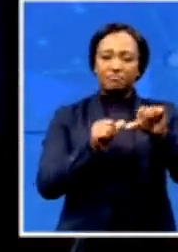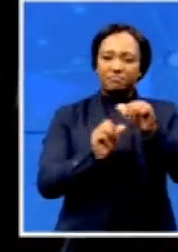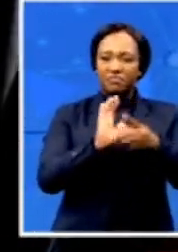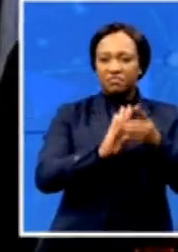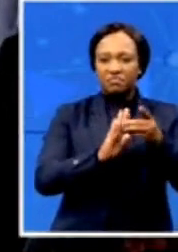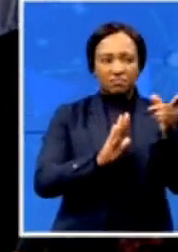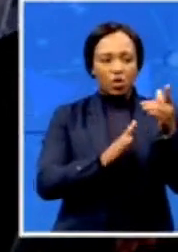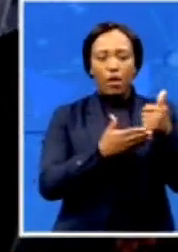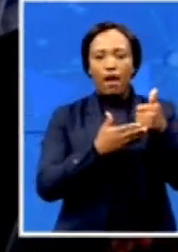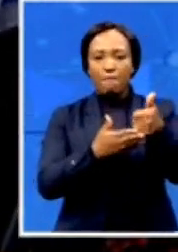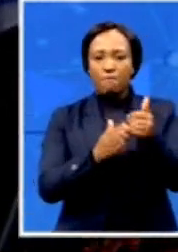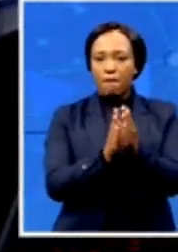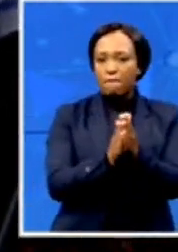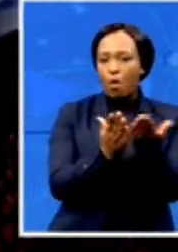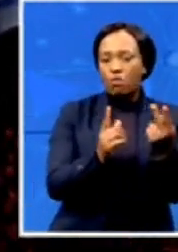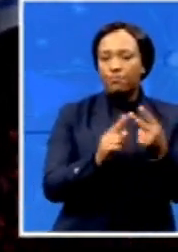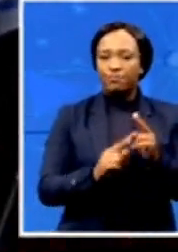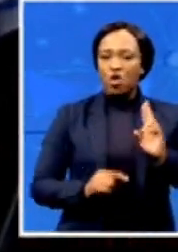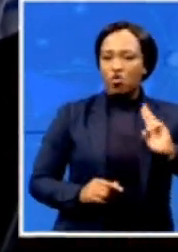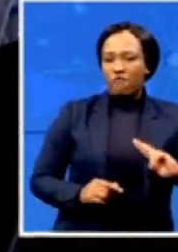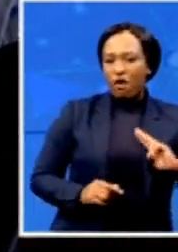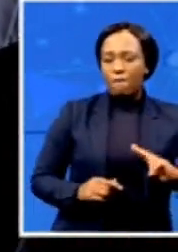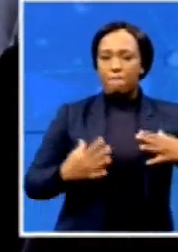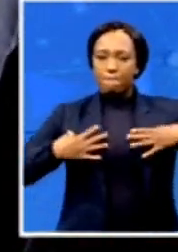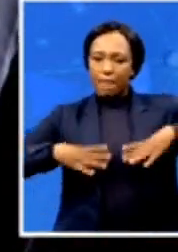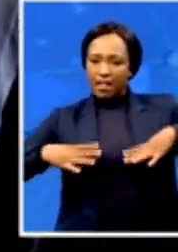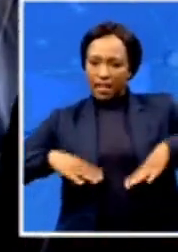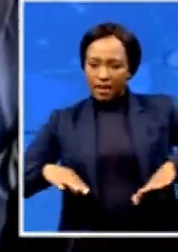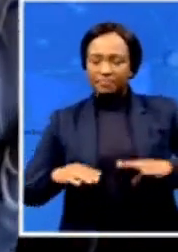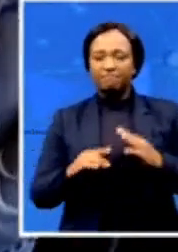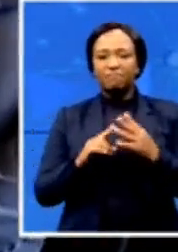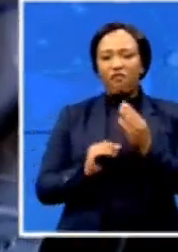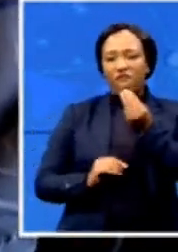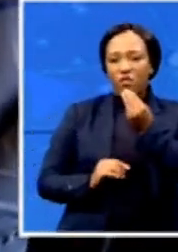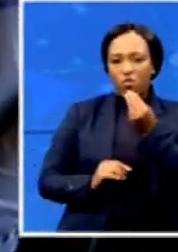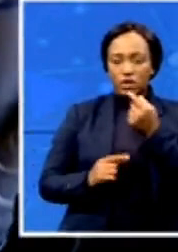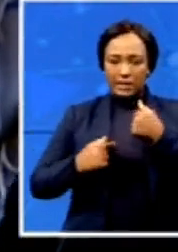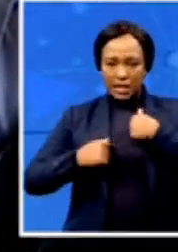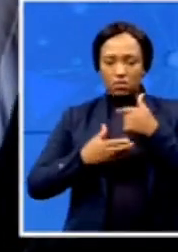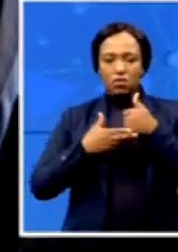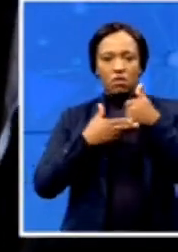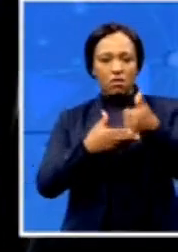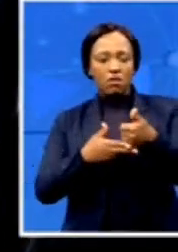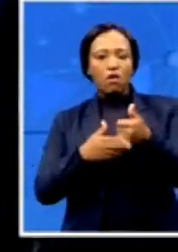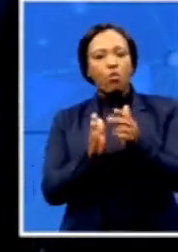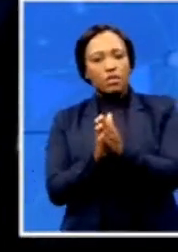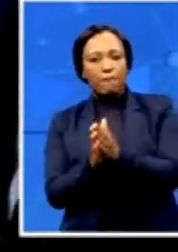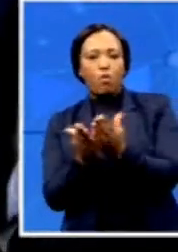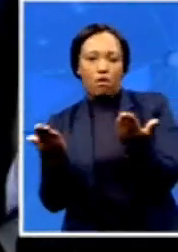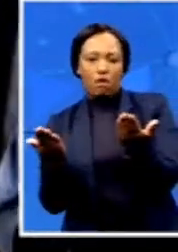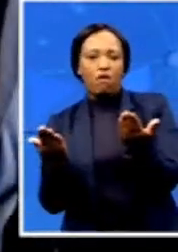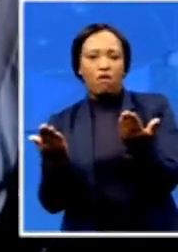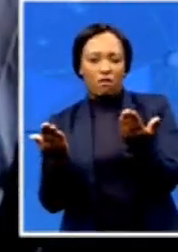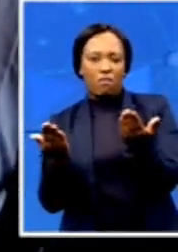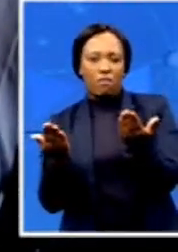nempahla efanele bazigqoke ngokudla. Thina sizosiza mhlambe ngencwadi so that yinto esi upresident may announce